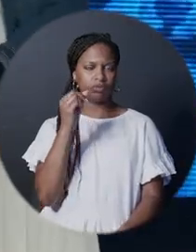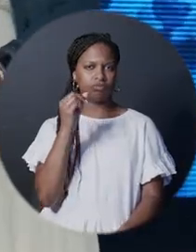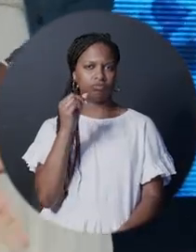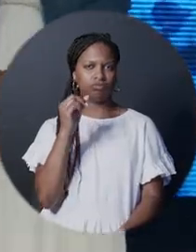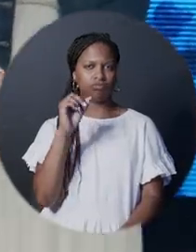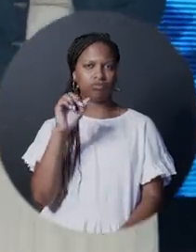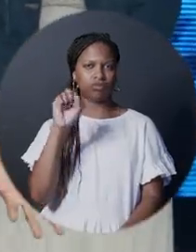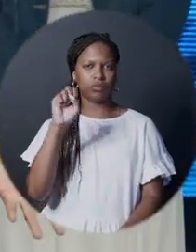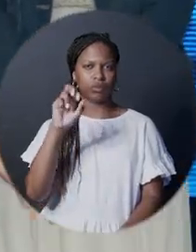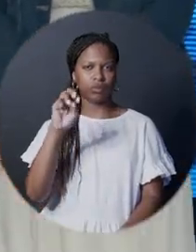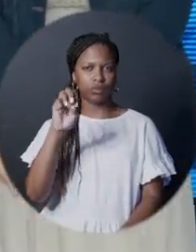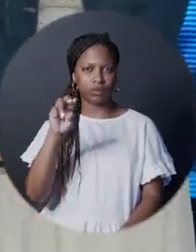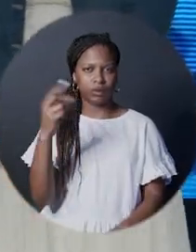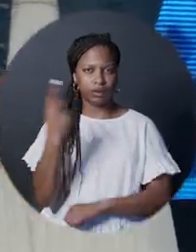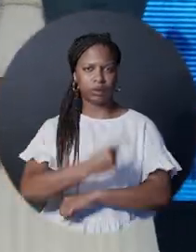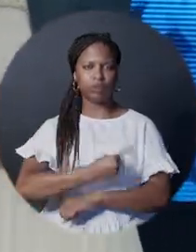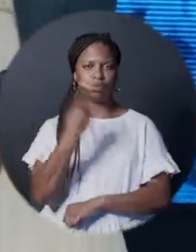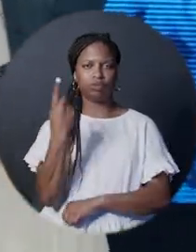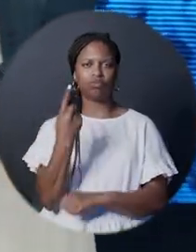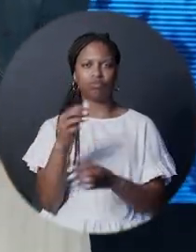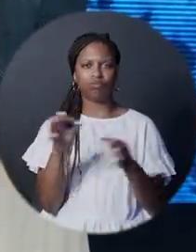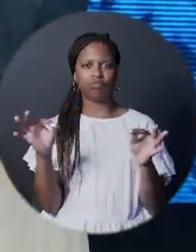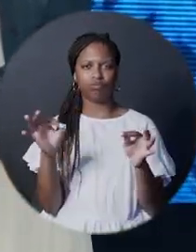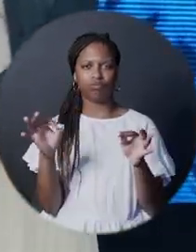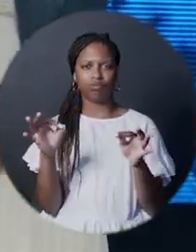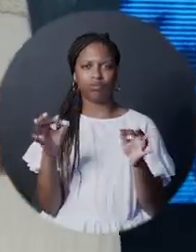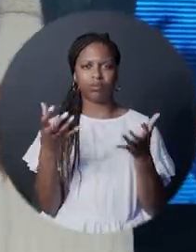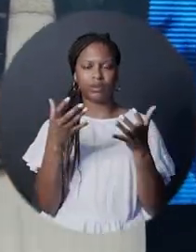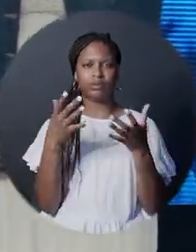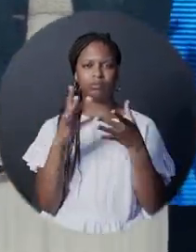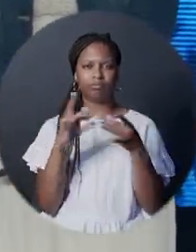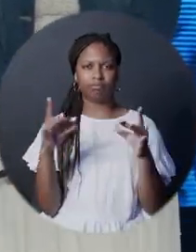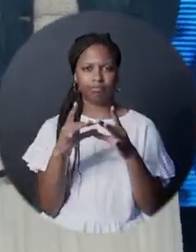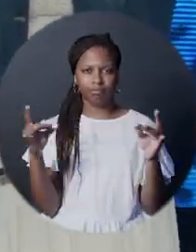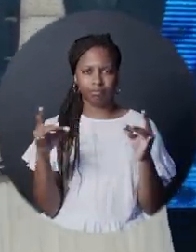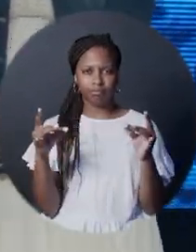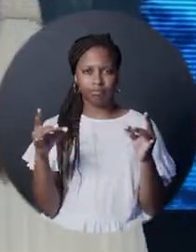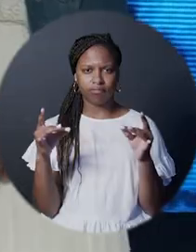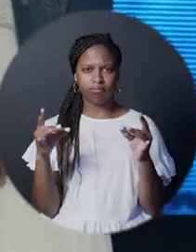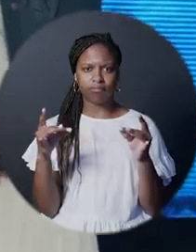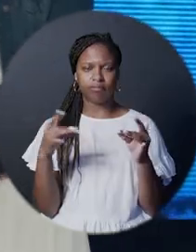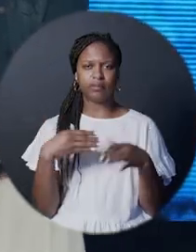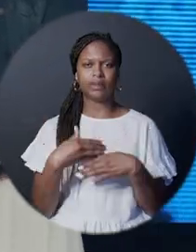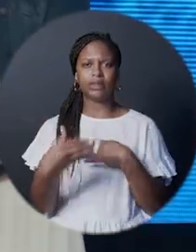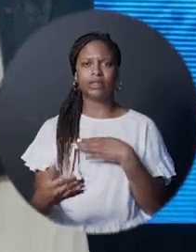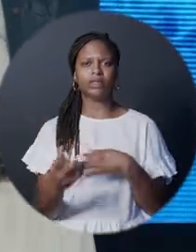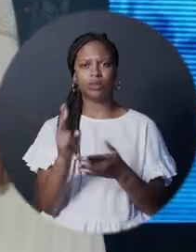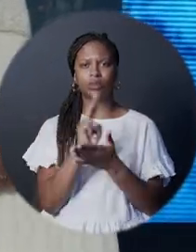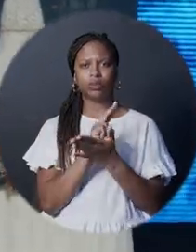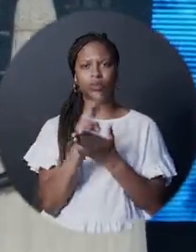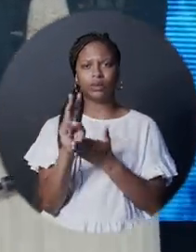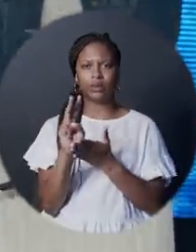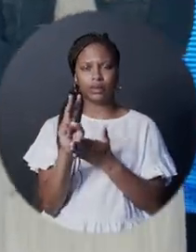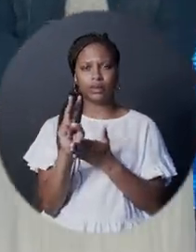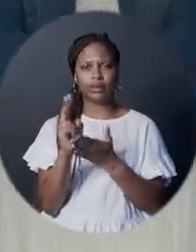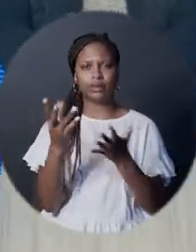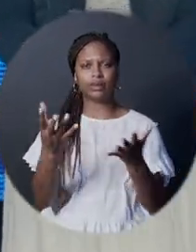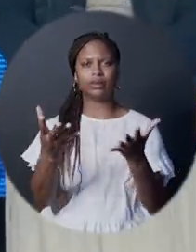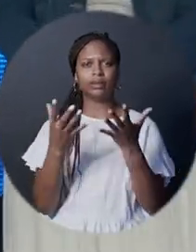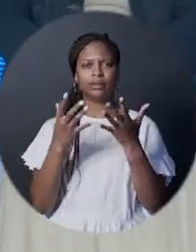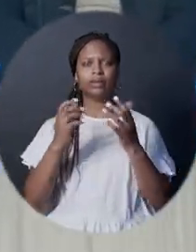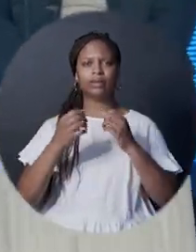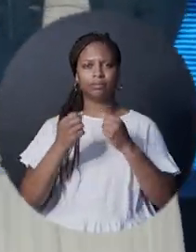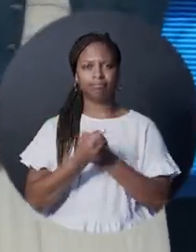I don't have a sermon today. Literally, I got one scripture, one verse, but I've got a message. And over the next